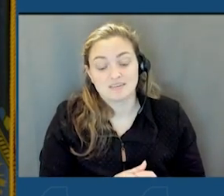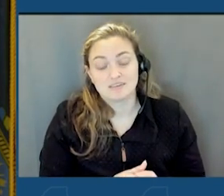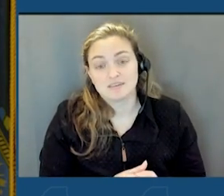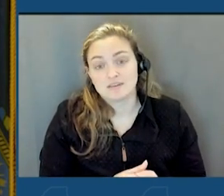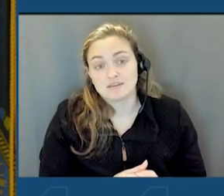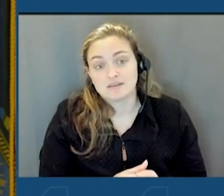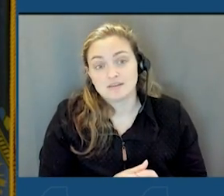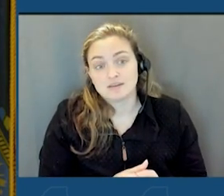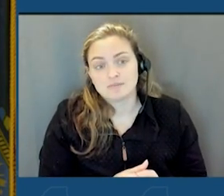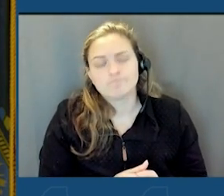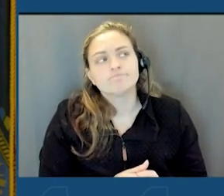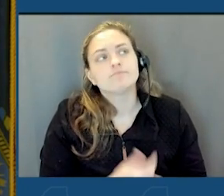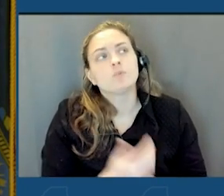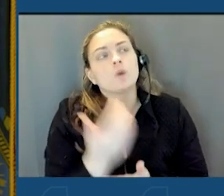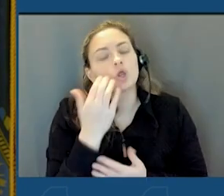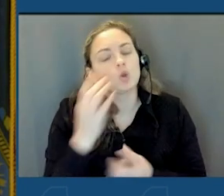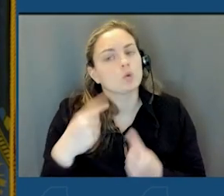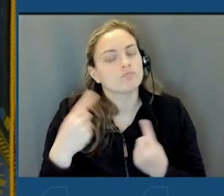But what I knew was that